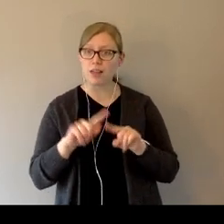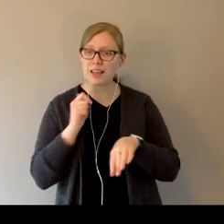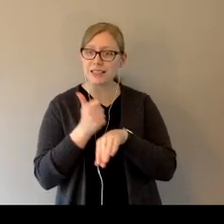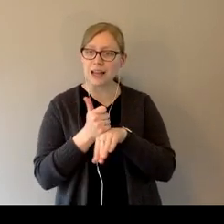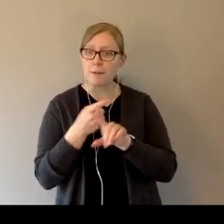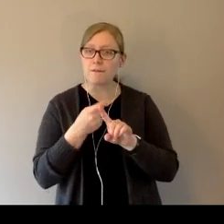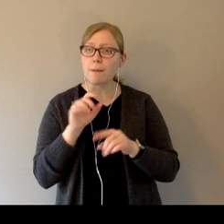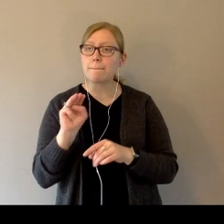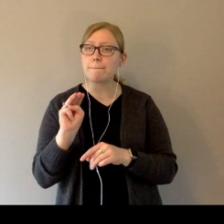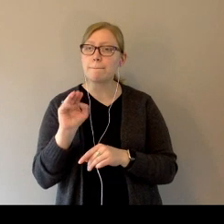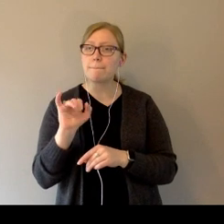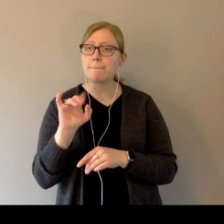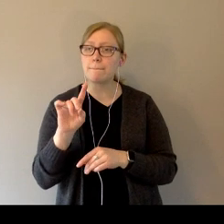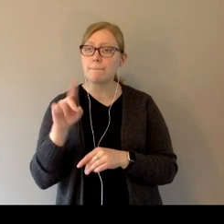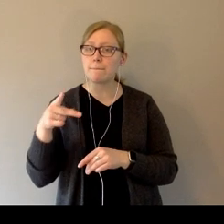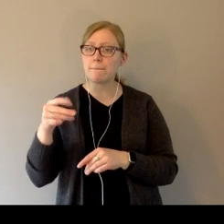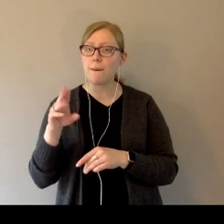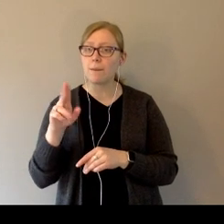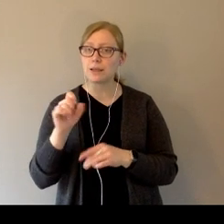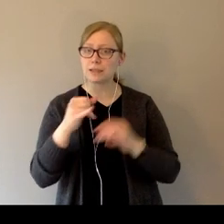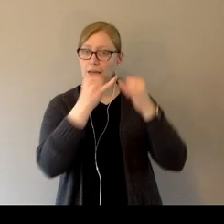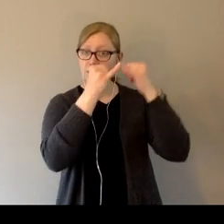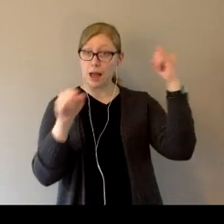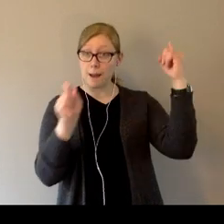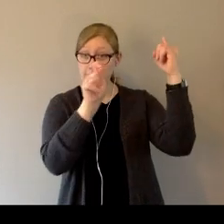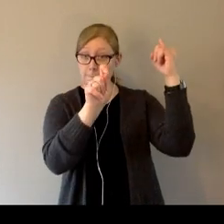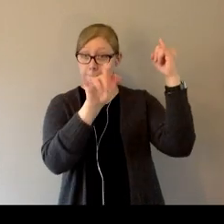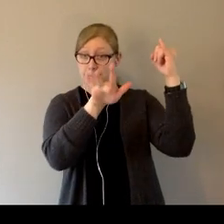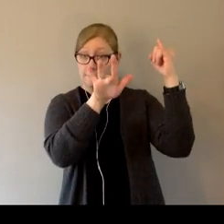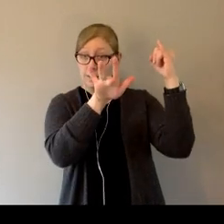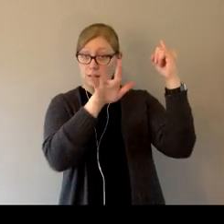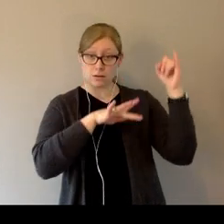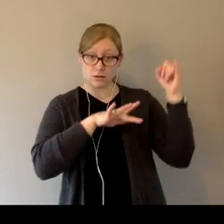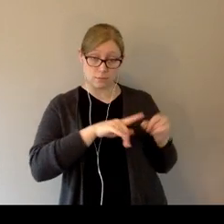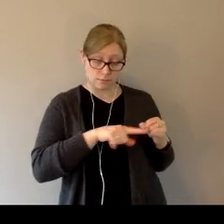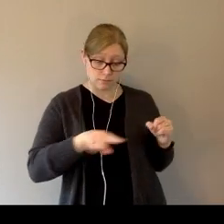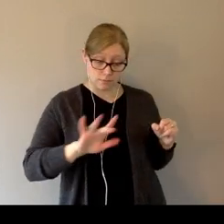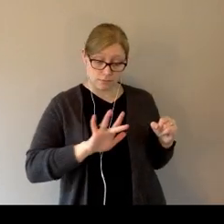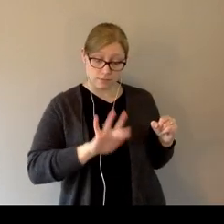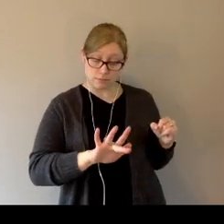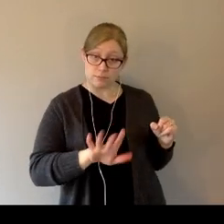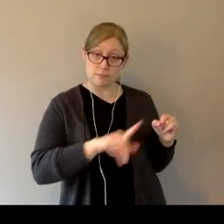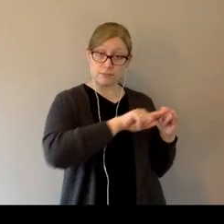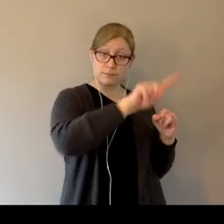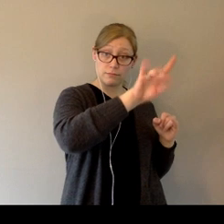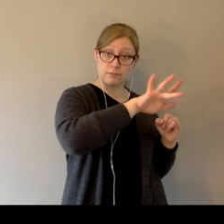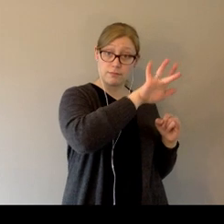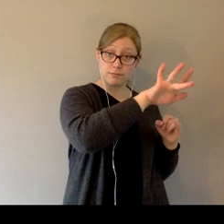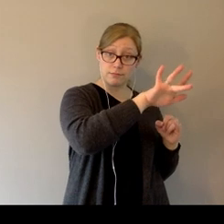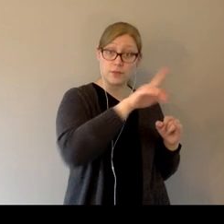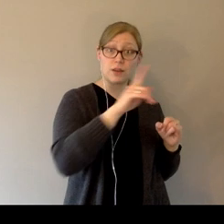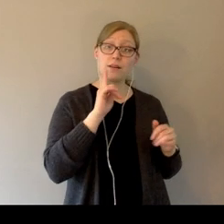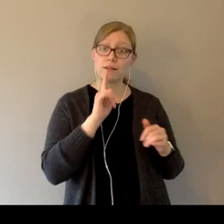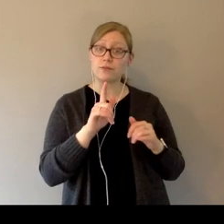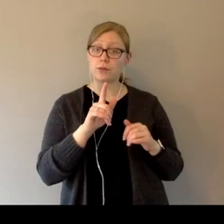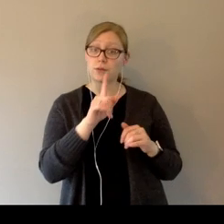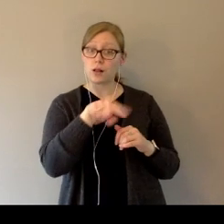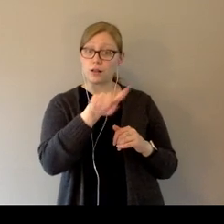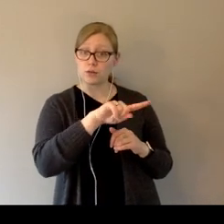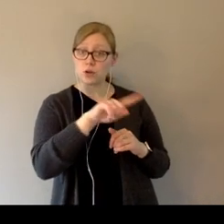the sides of the larger triangle. Well, remember, we have that information that we proved earlier in the